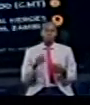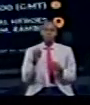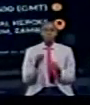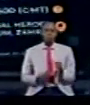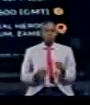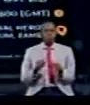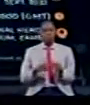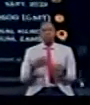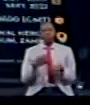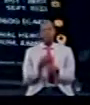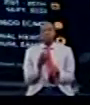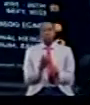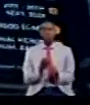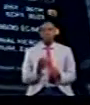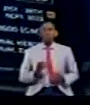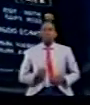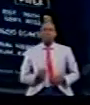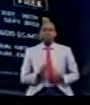Thank you, Lord.